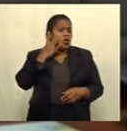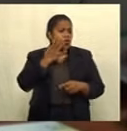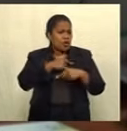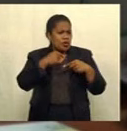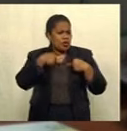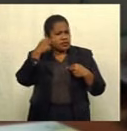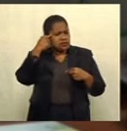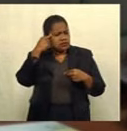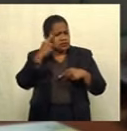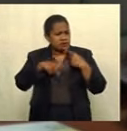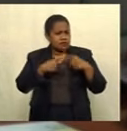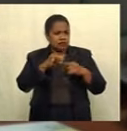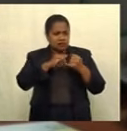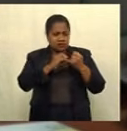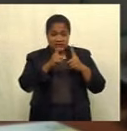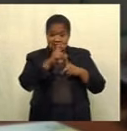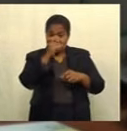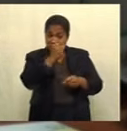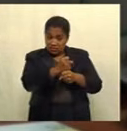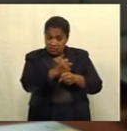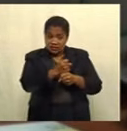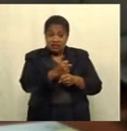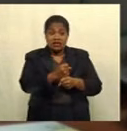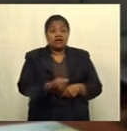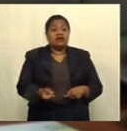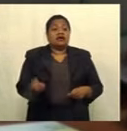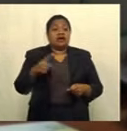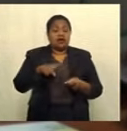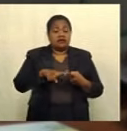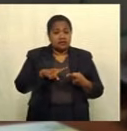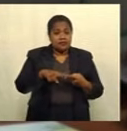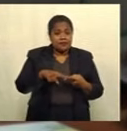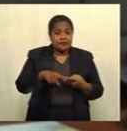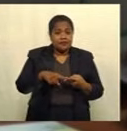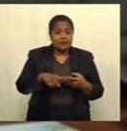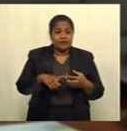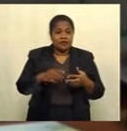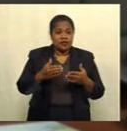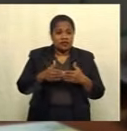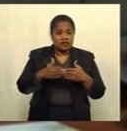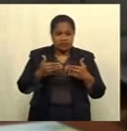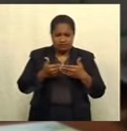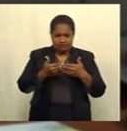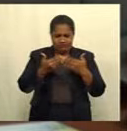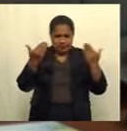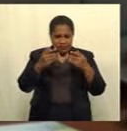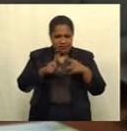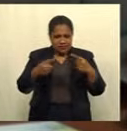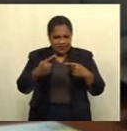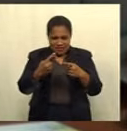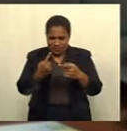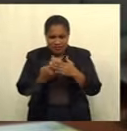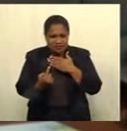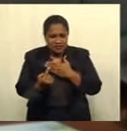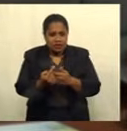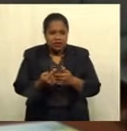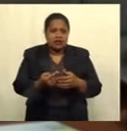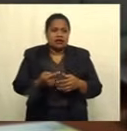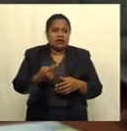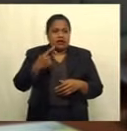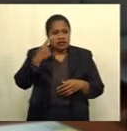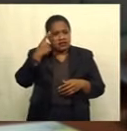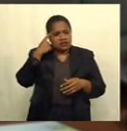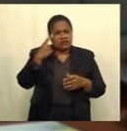Sustainable Development Goals and the huge leaps that we've made, I think there's a lot of regression after this,